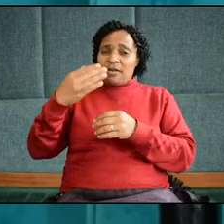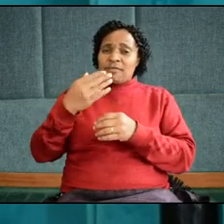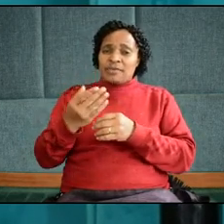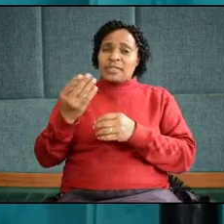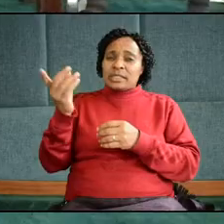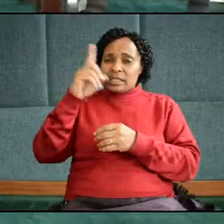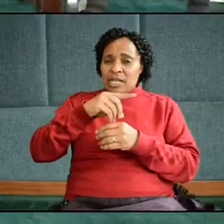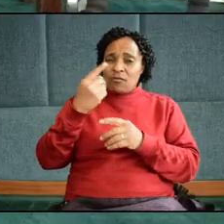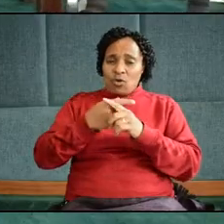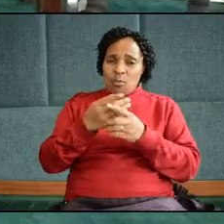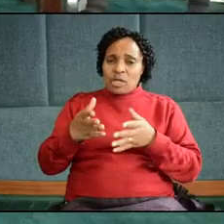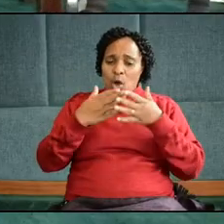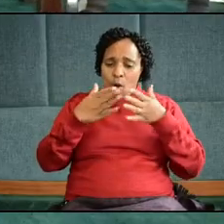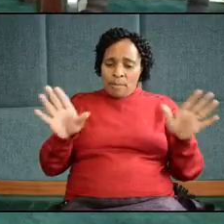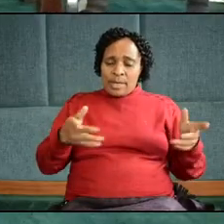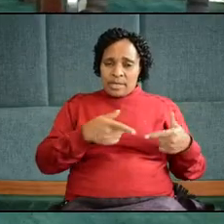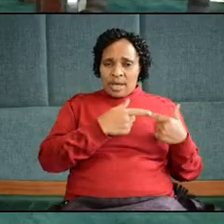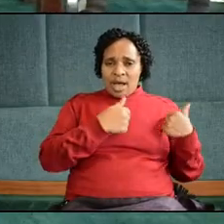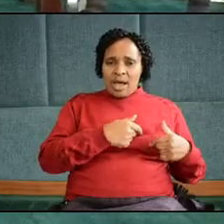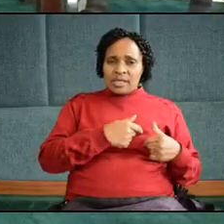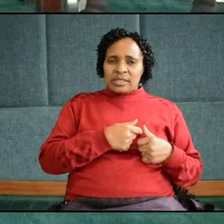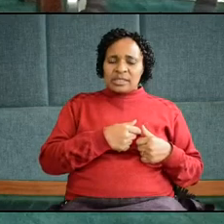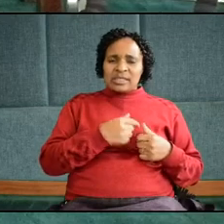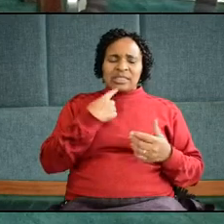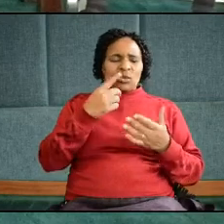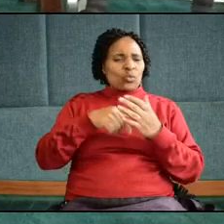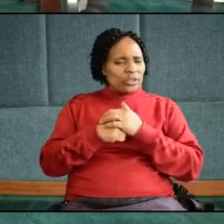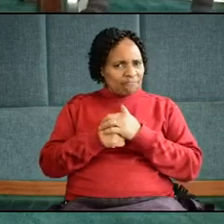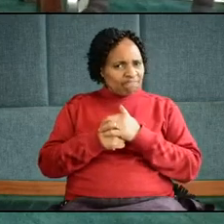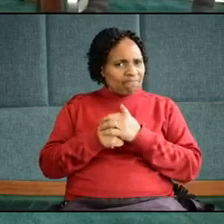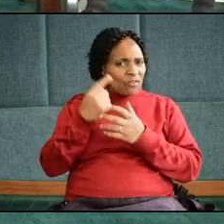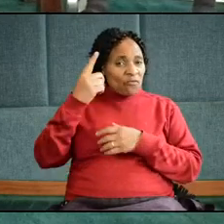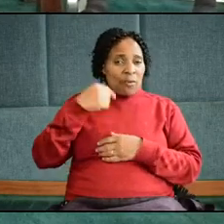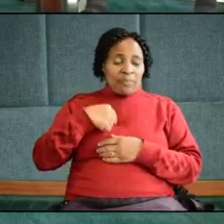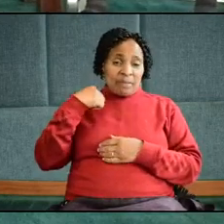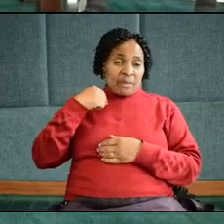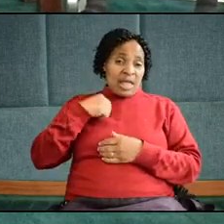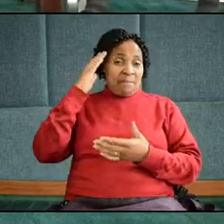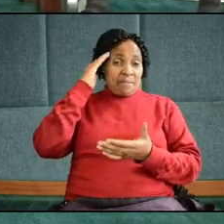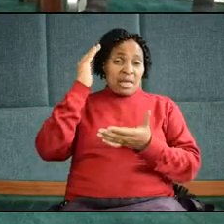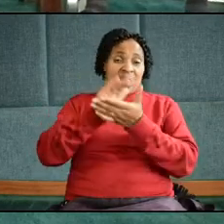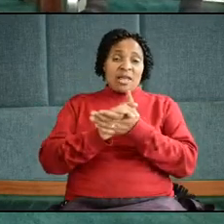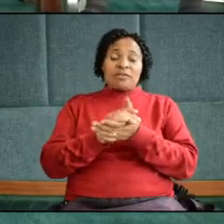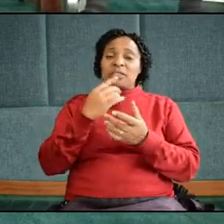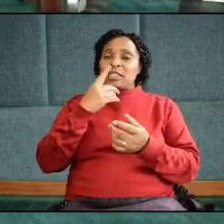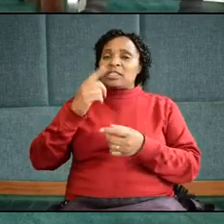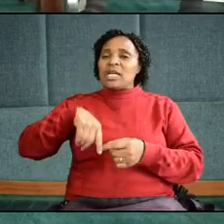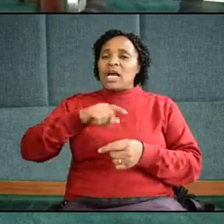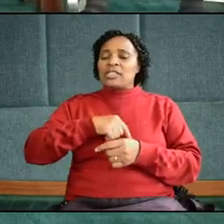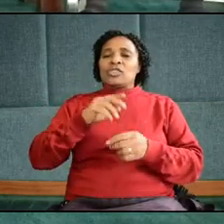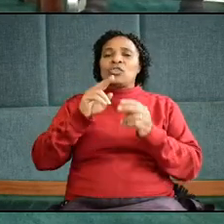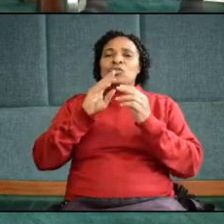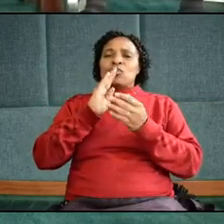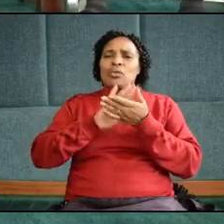heart. True. And what does that tell you, Steve? For me, I believe it tells us to be very